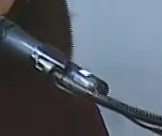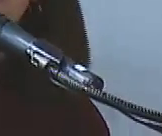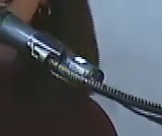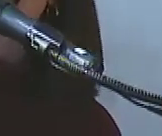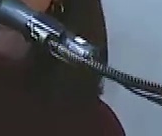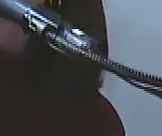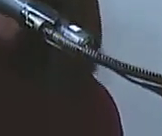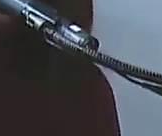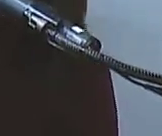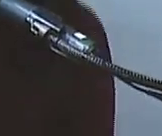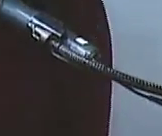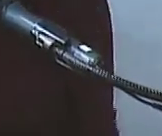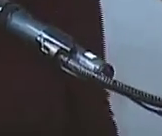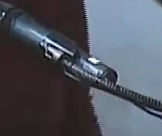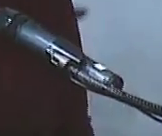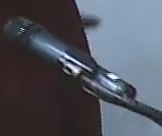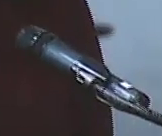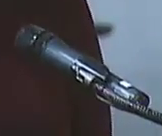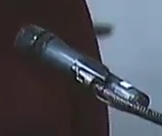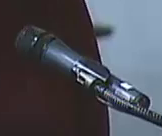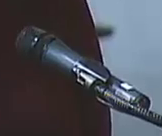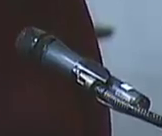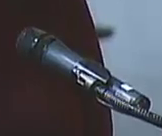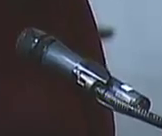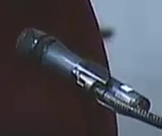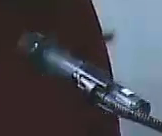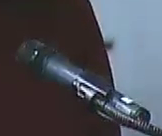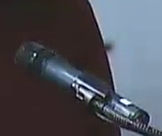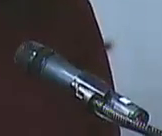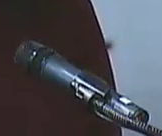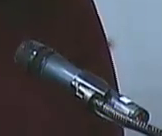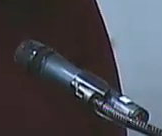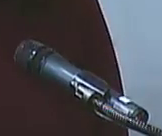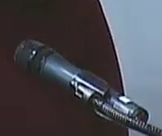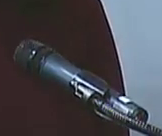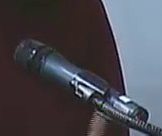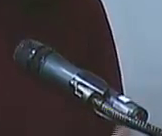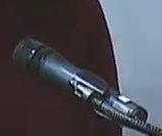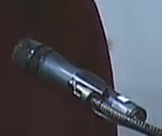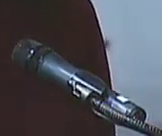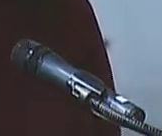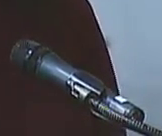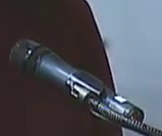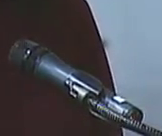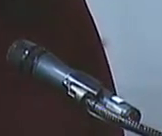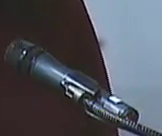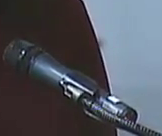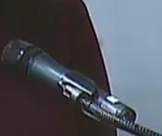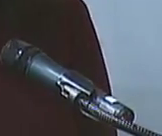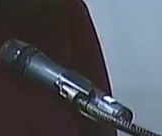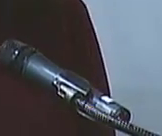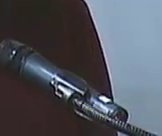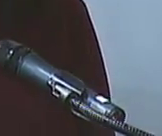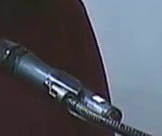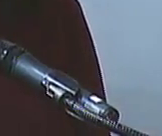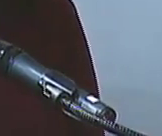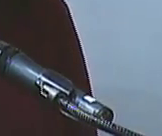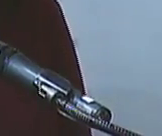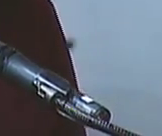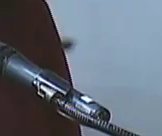Thank you. I am Dawn Lee with the WHAS Crusade for Children, and we are so proud of our long partnership